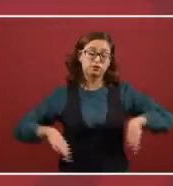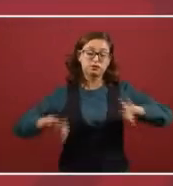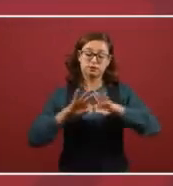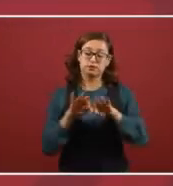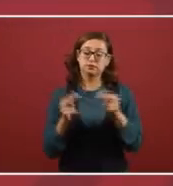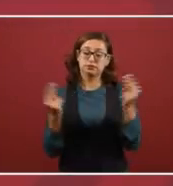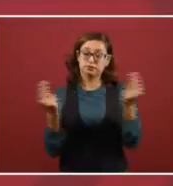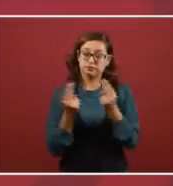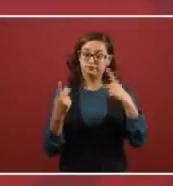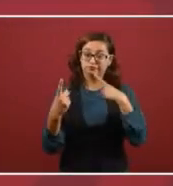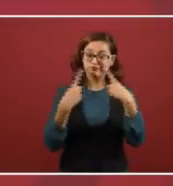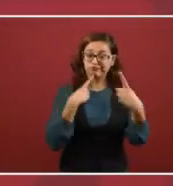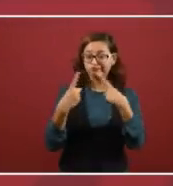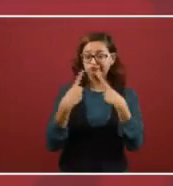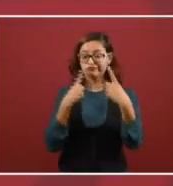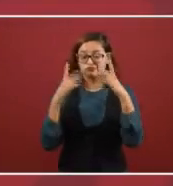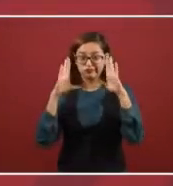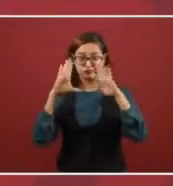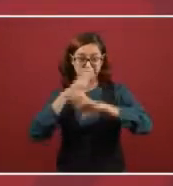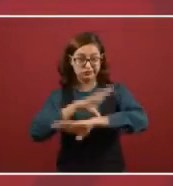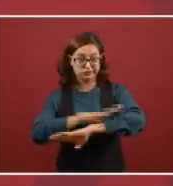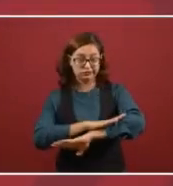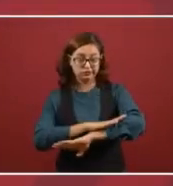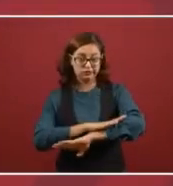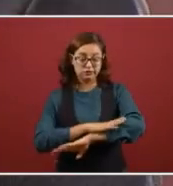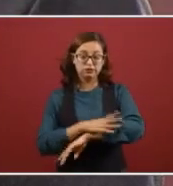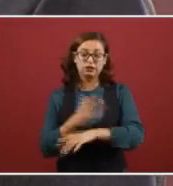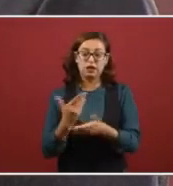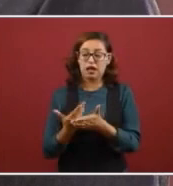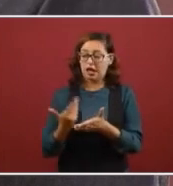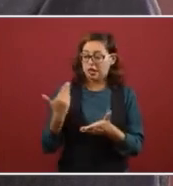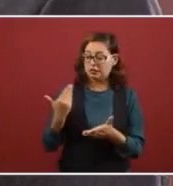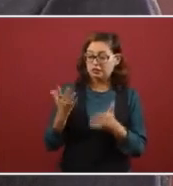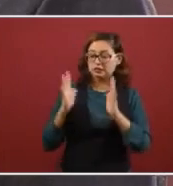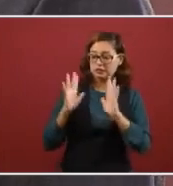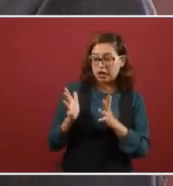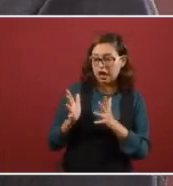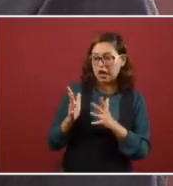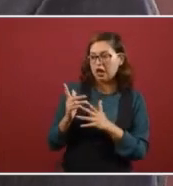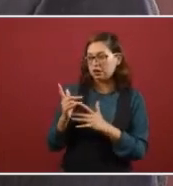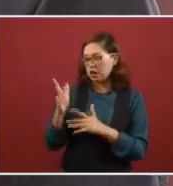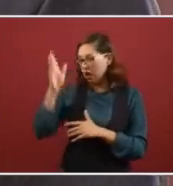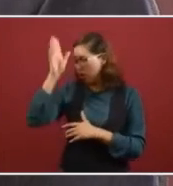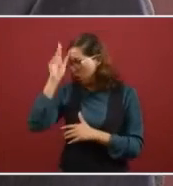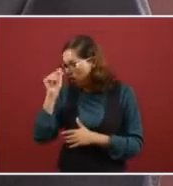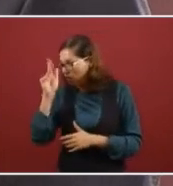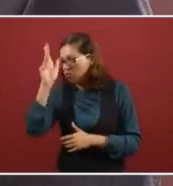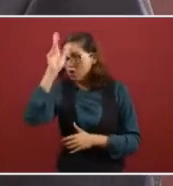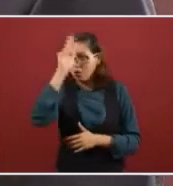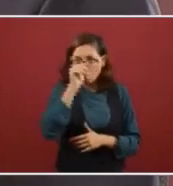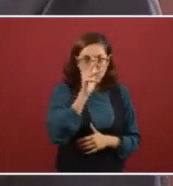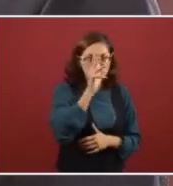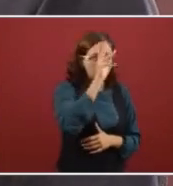this reconciliation. We've had agreements, but separately